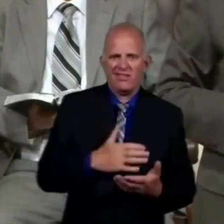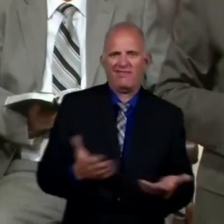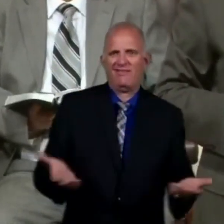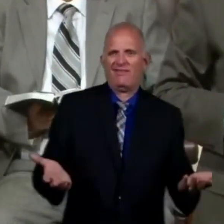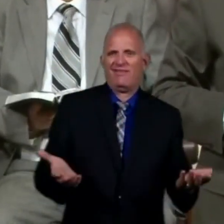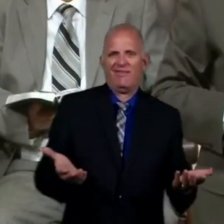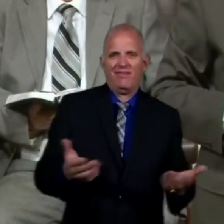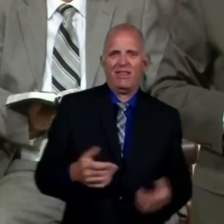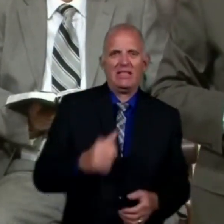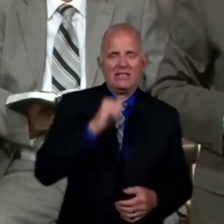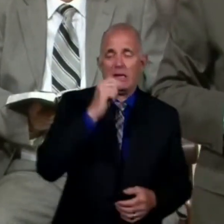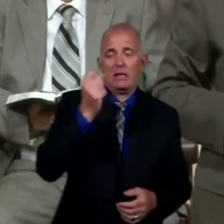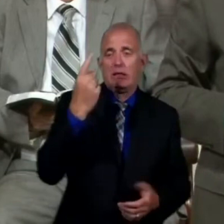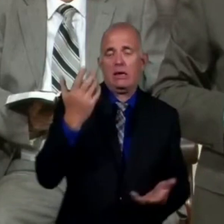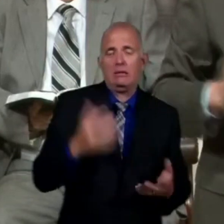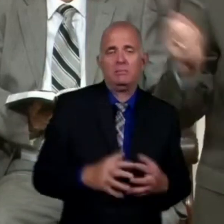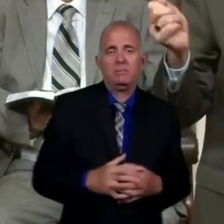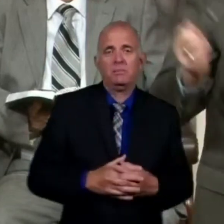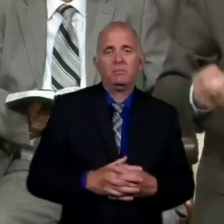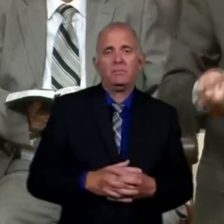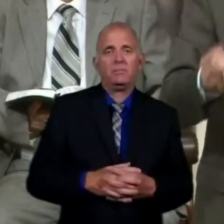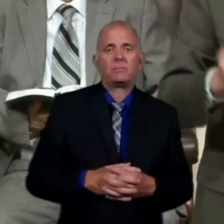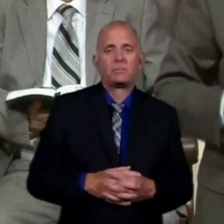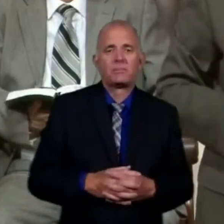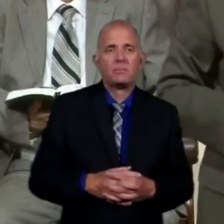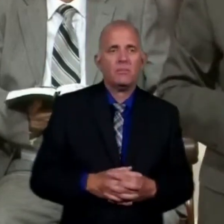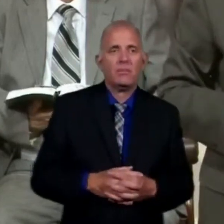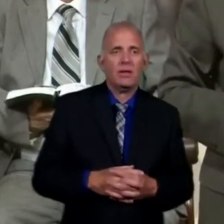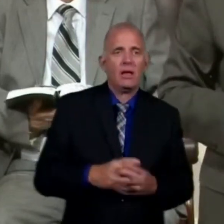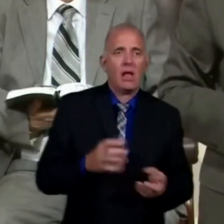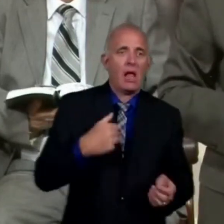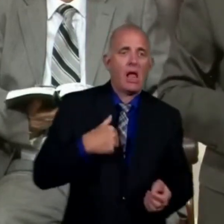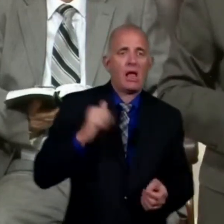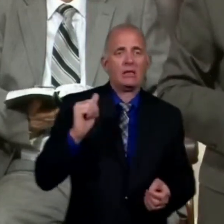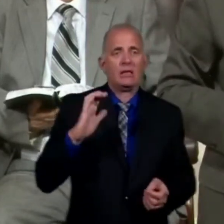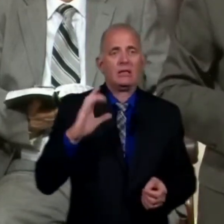don't understand that. They like AC/DC, but they won't sing this.